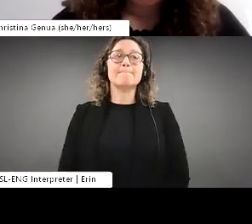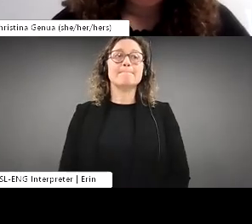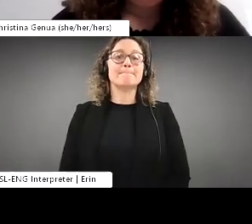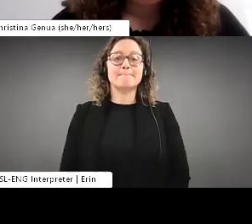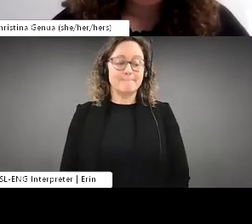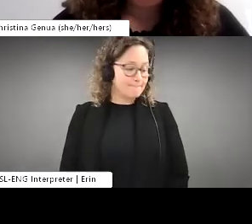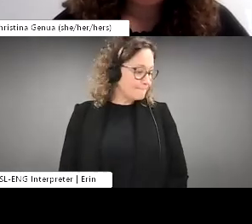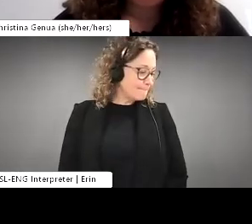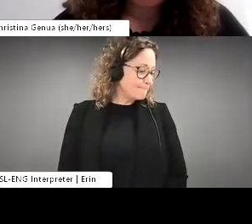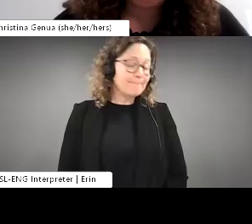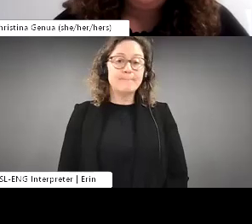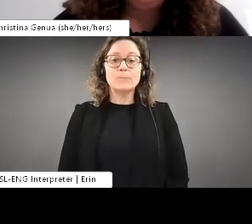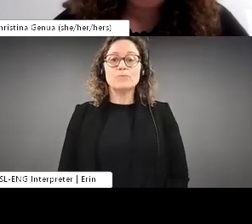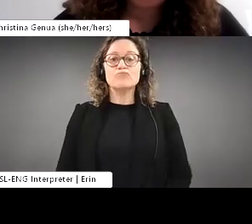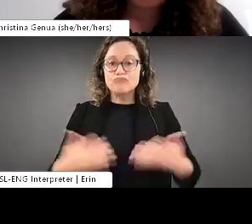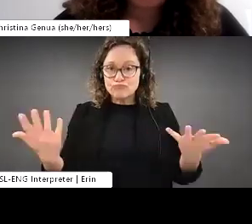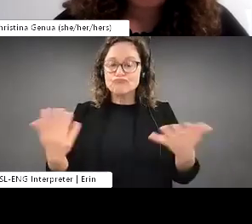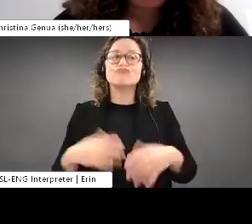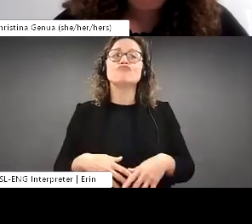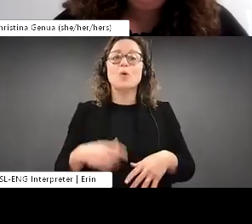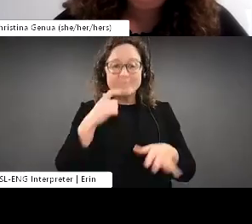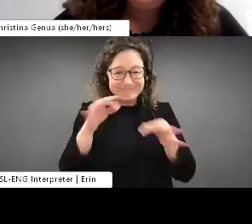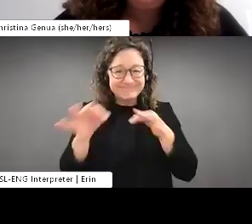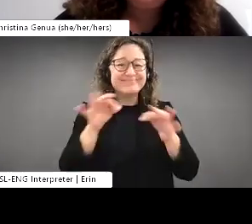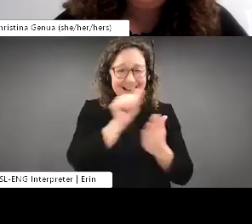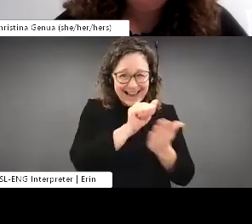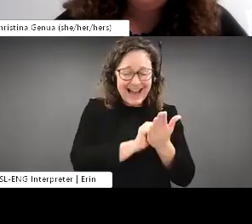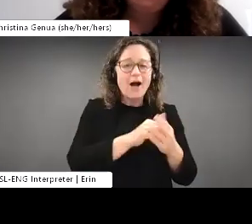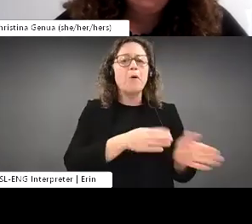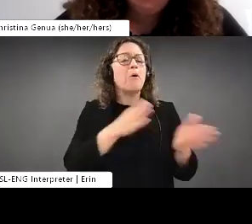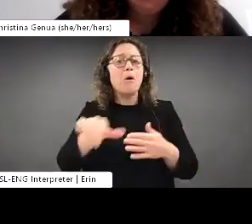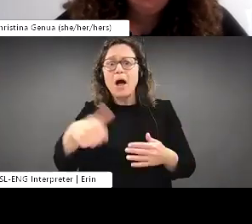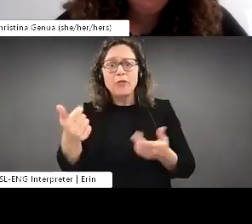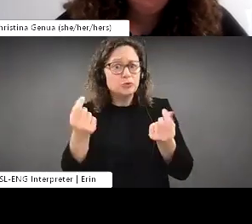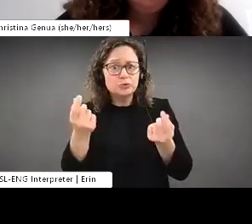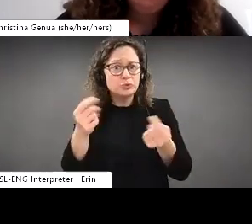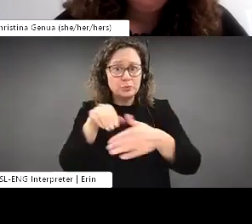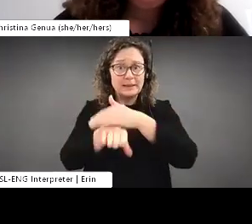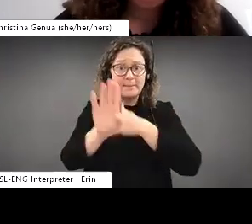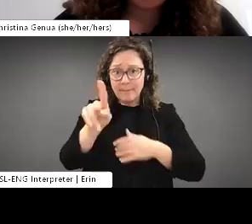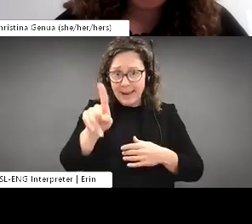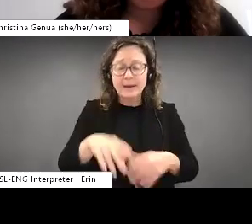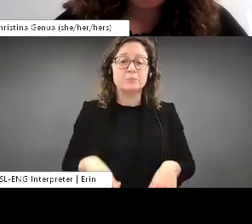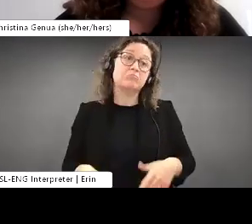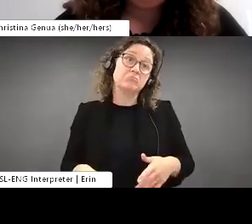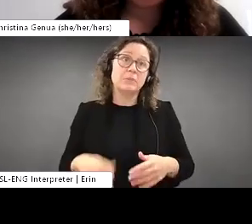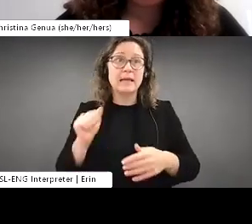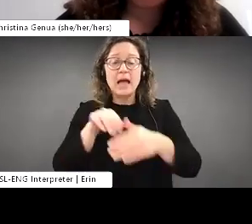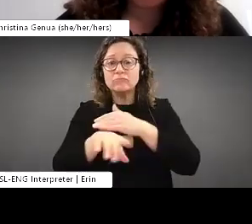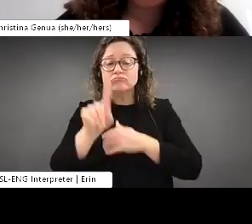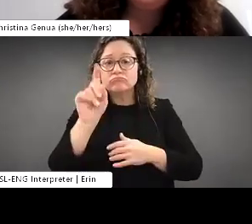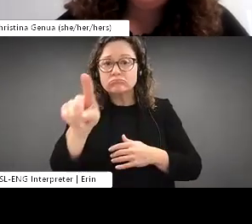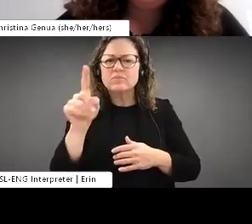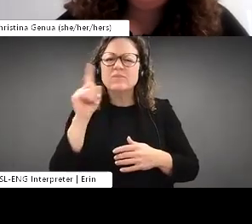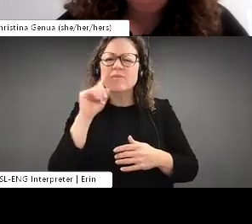Okay. So what else can we do at a bank? We can get an account statement. So this would be a list of